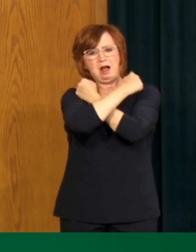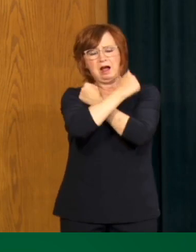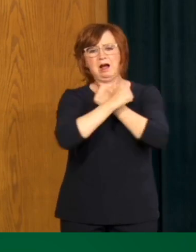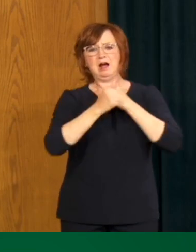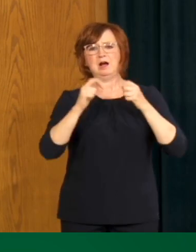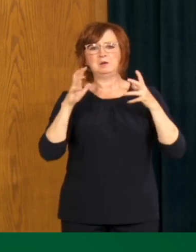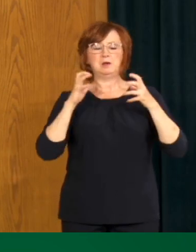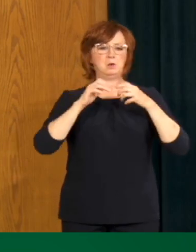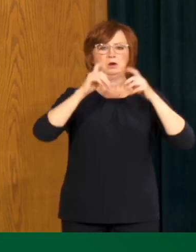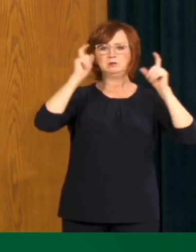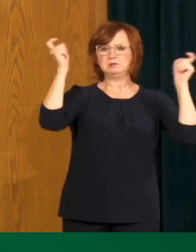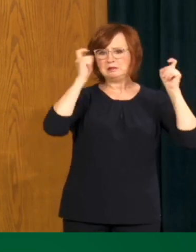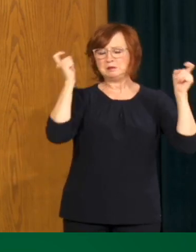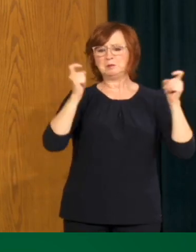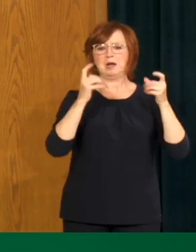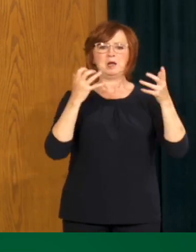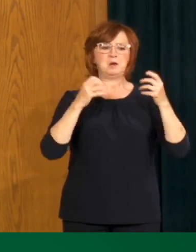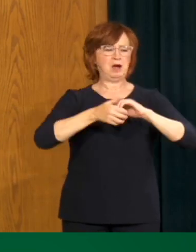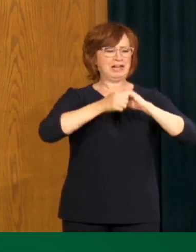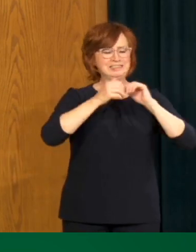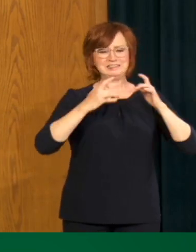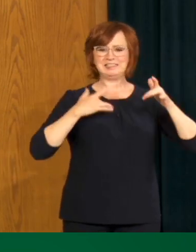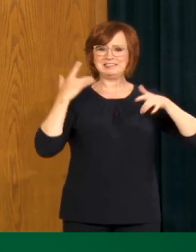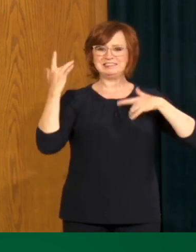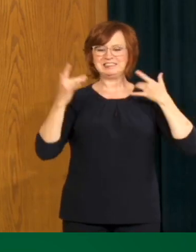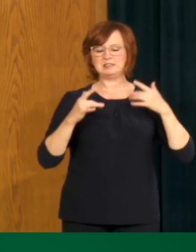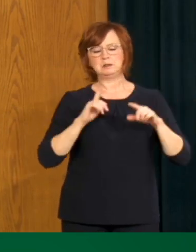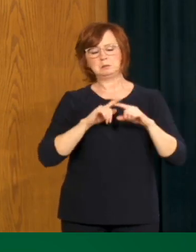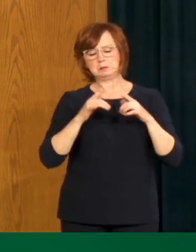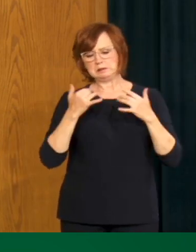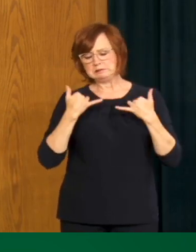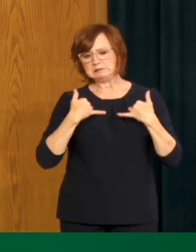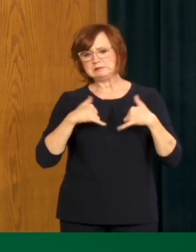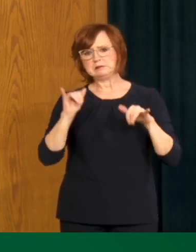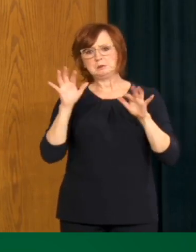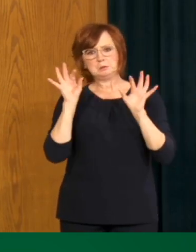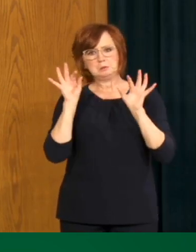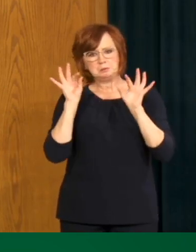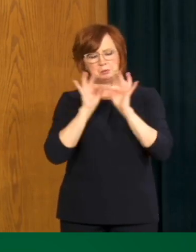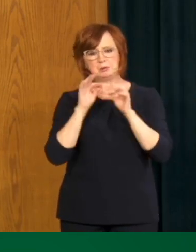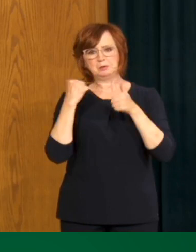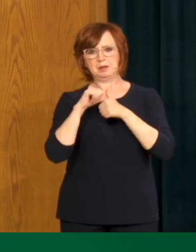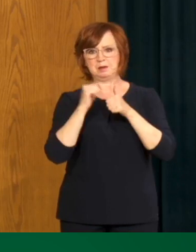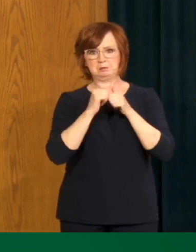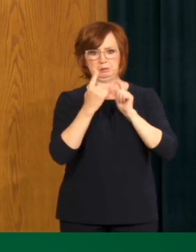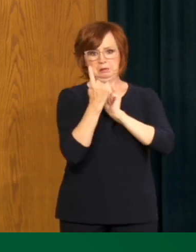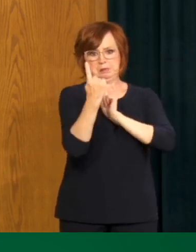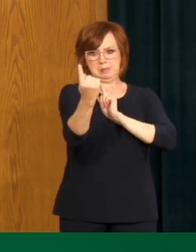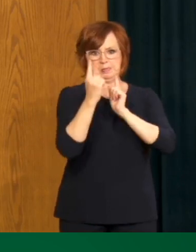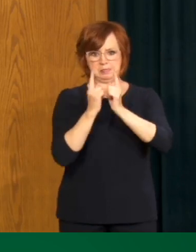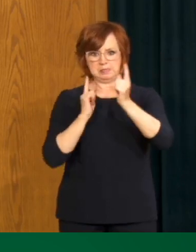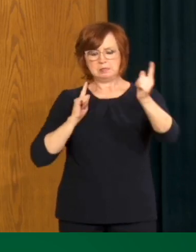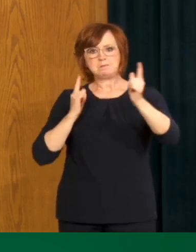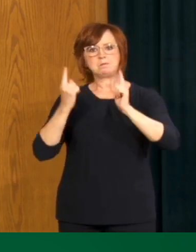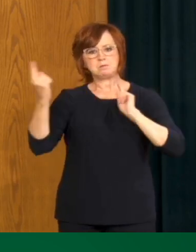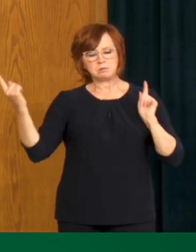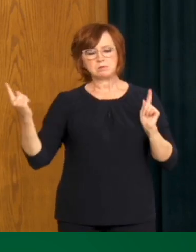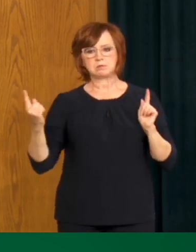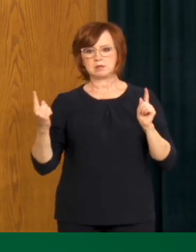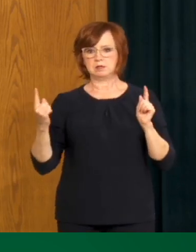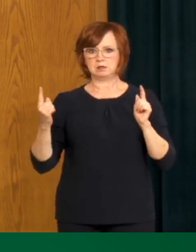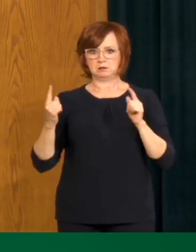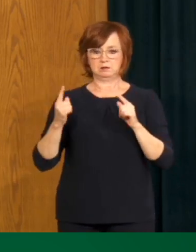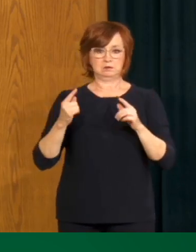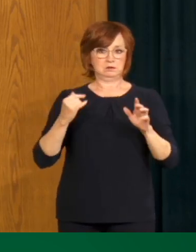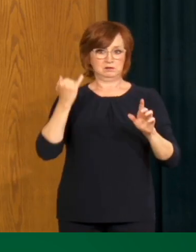important to maintain that distance. And especially if people who are close to us have